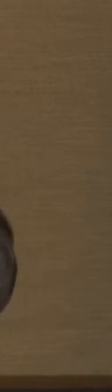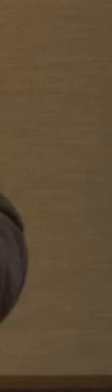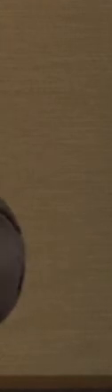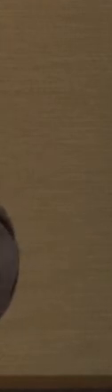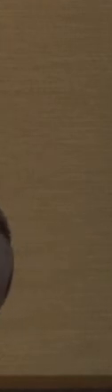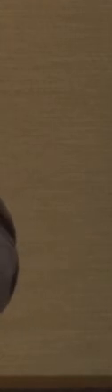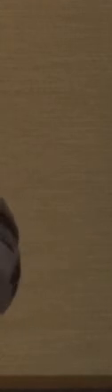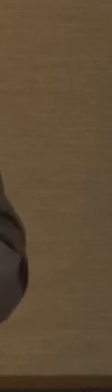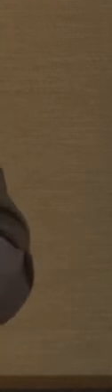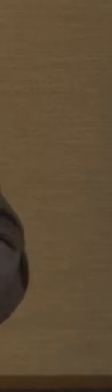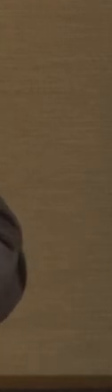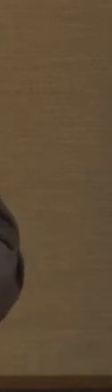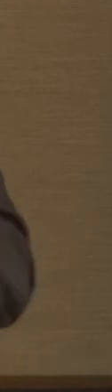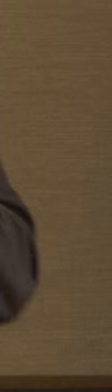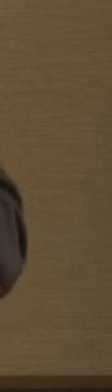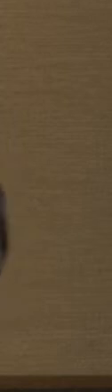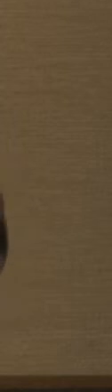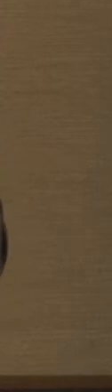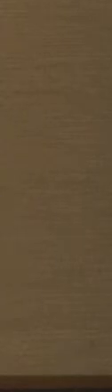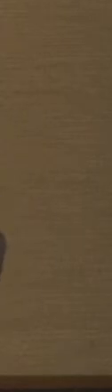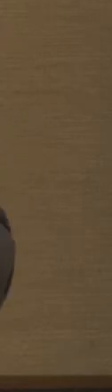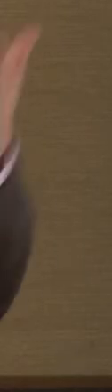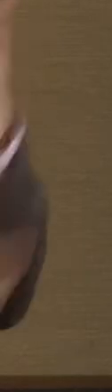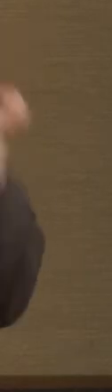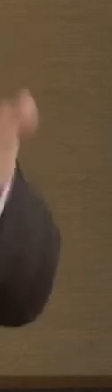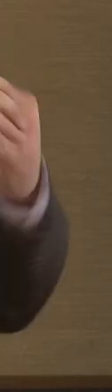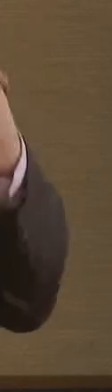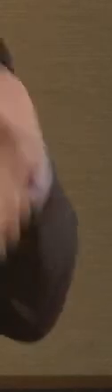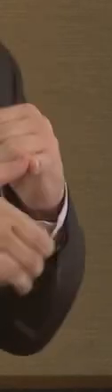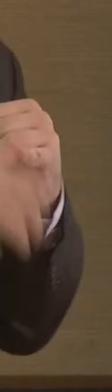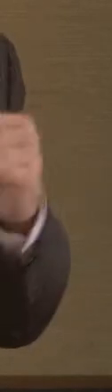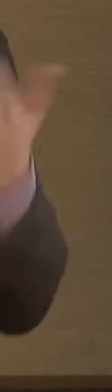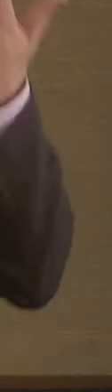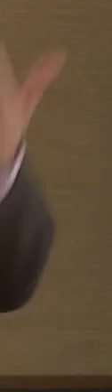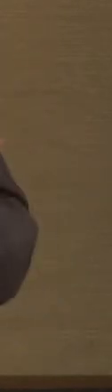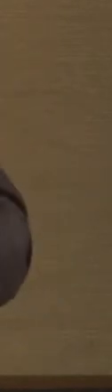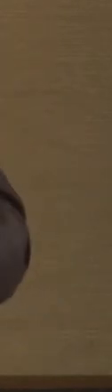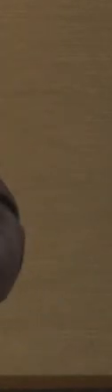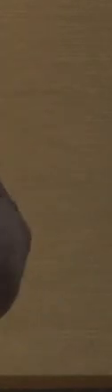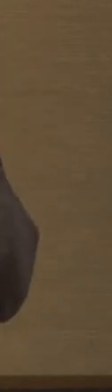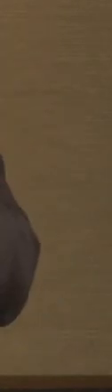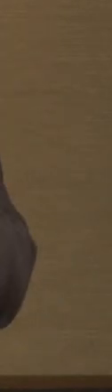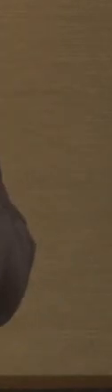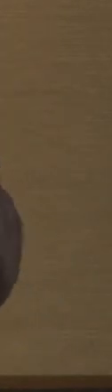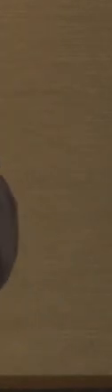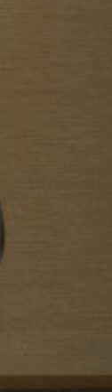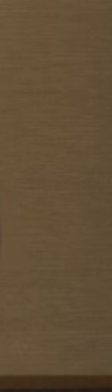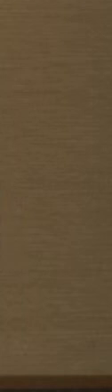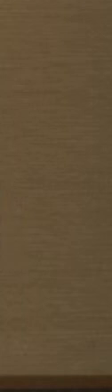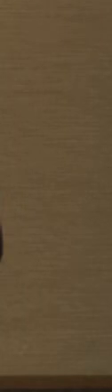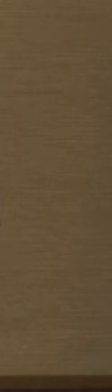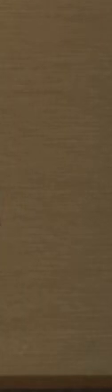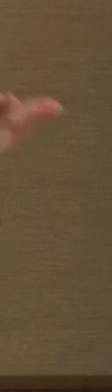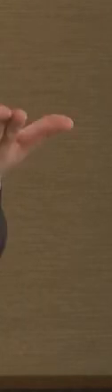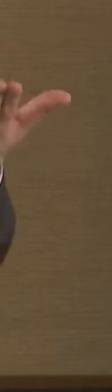a real opportunity to get issues like accessibility more clearly on the agenda. Now, why do I say